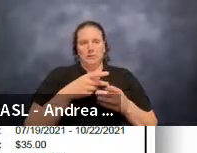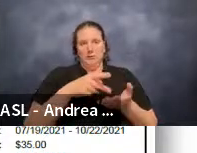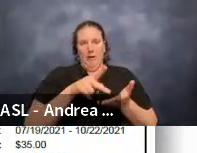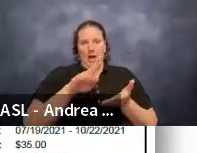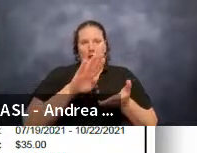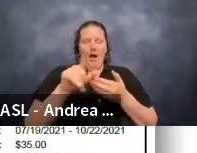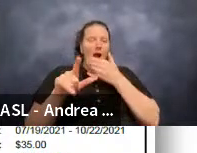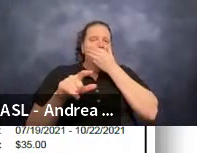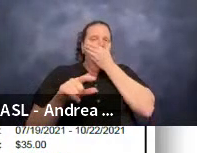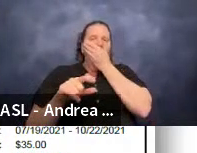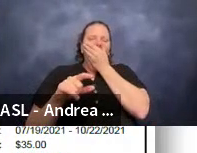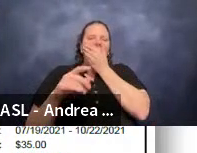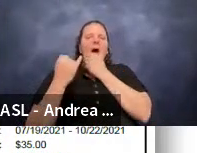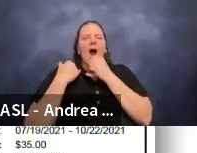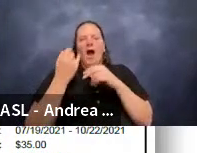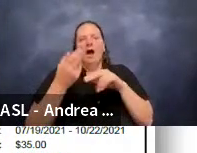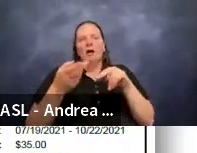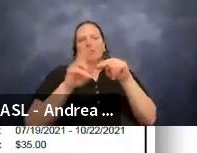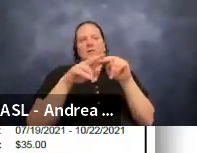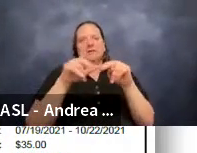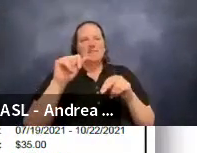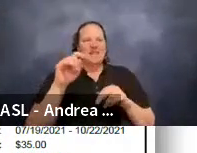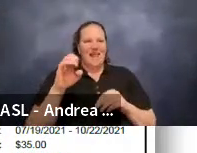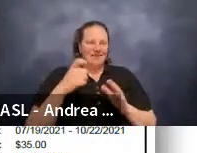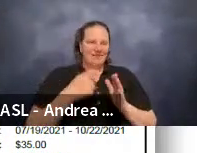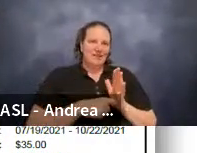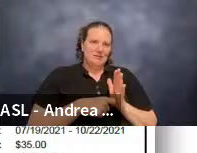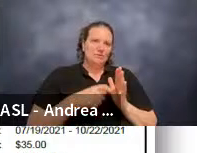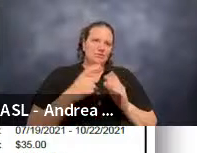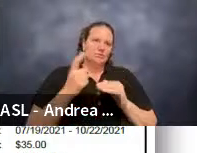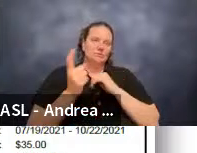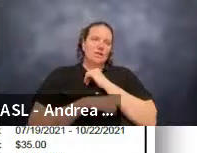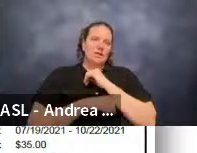it incurs late fees and penalties.